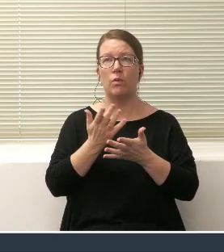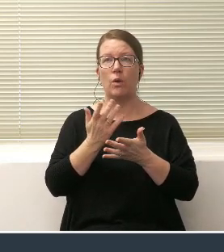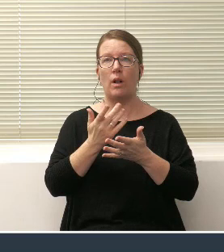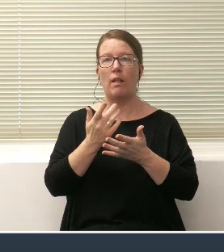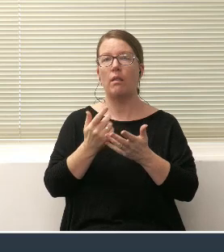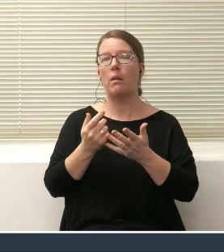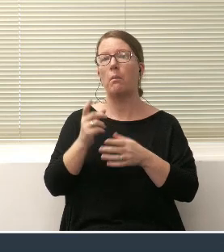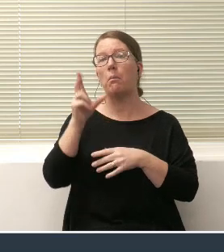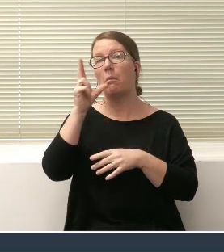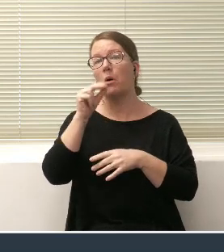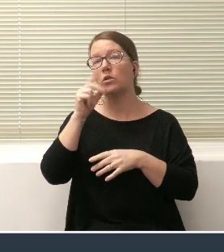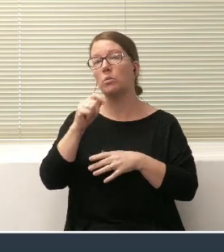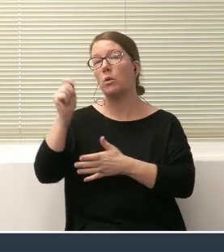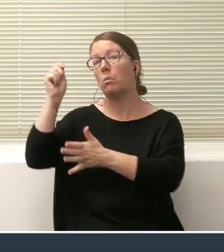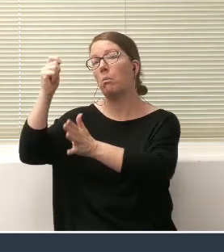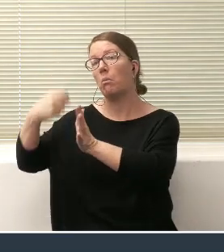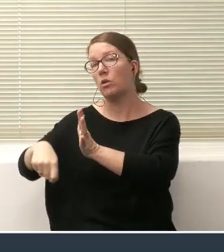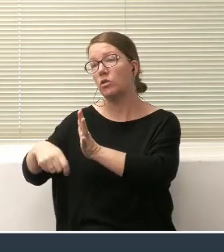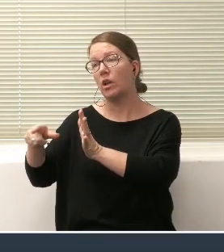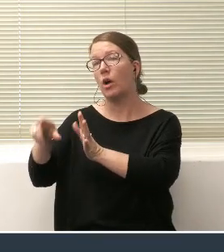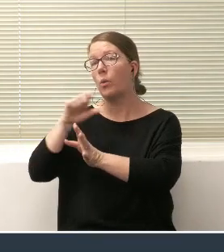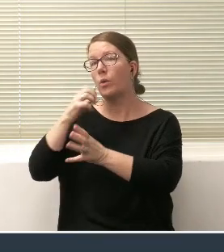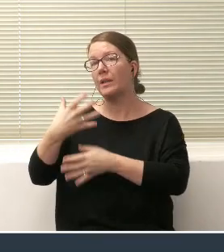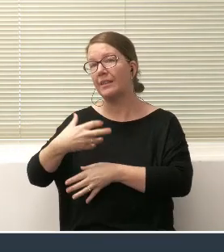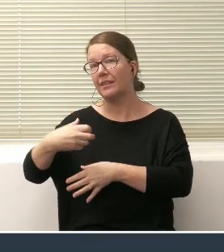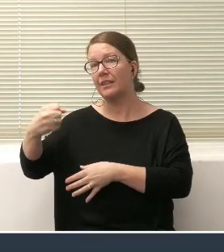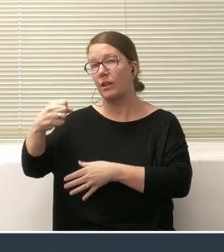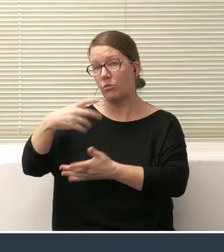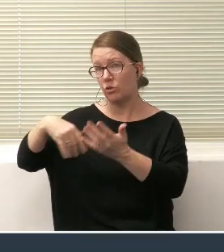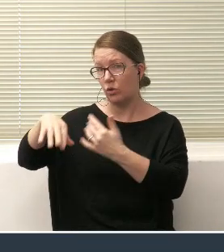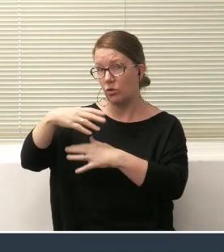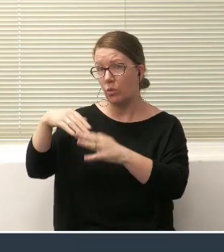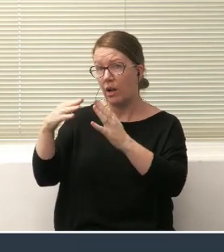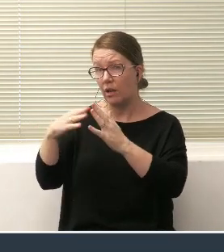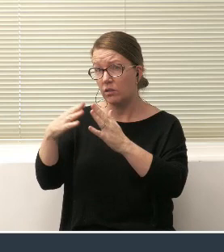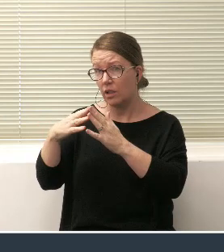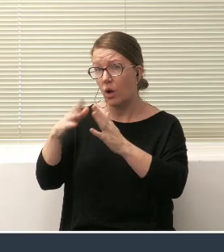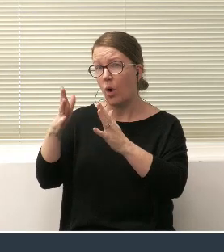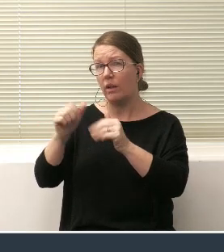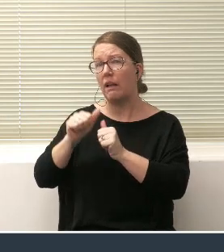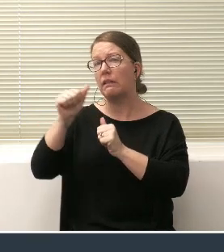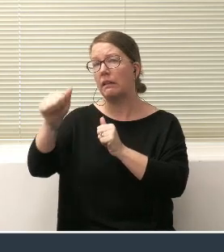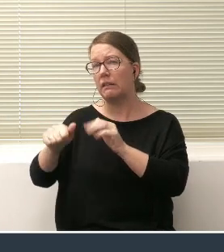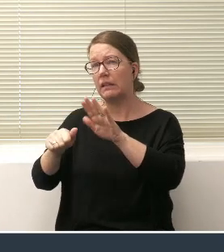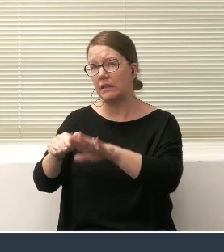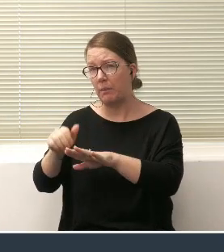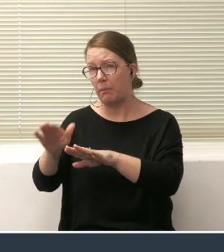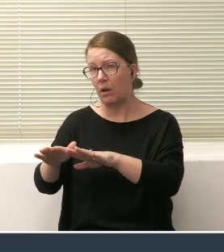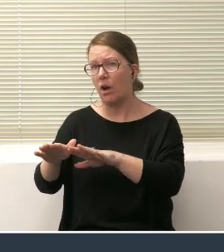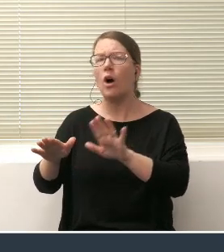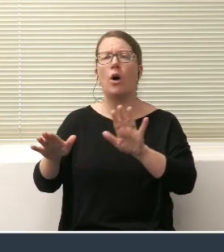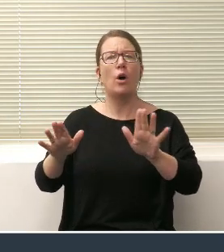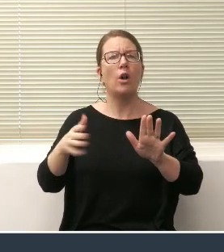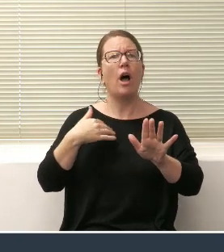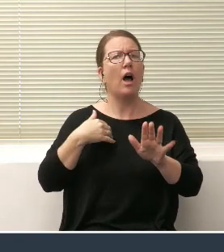potential purchaser is going to retain social housing, or would that come at the next step, do you see? And that's something I'm probably quite keen to get some advice